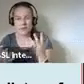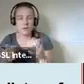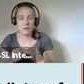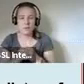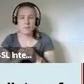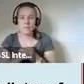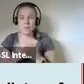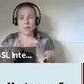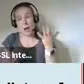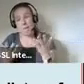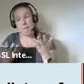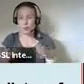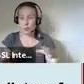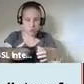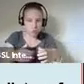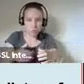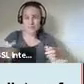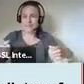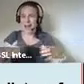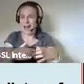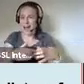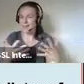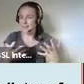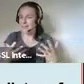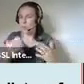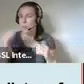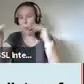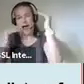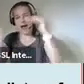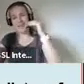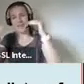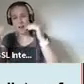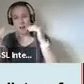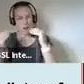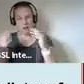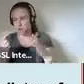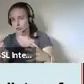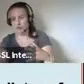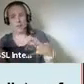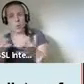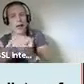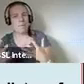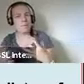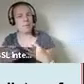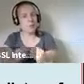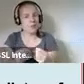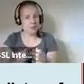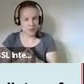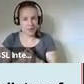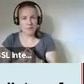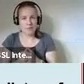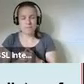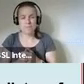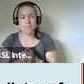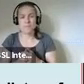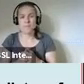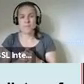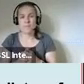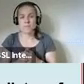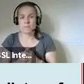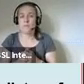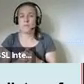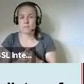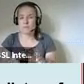group size. We also know there is a need for investment in the early childhood workforce so they can